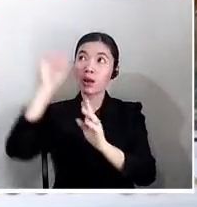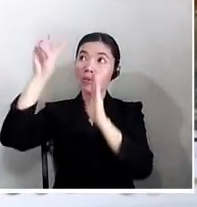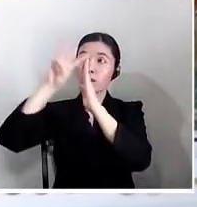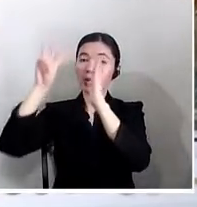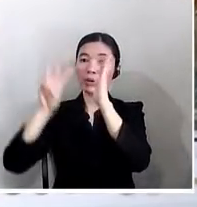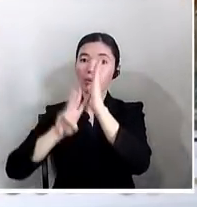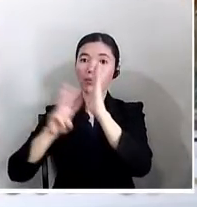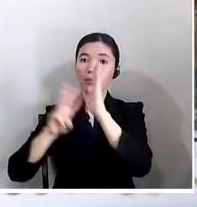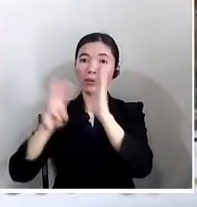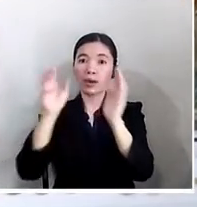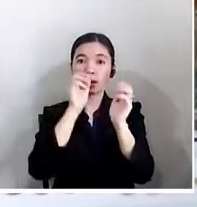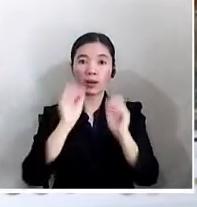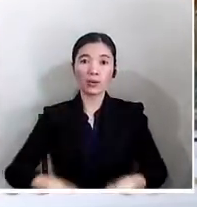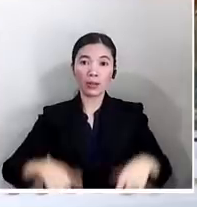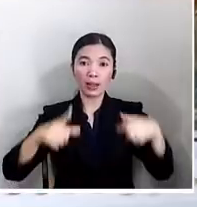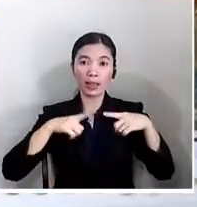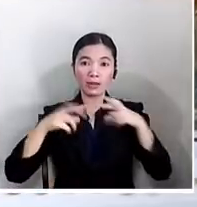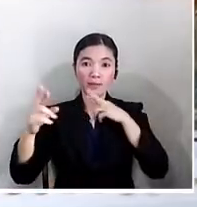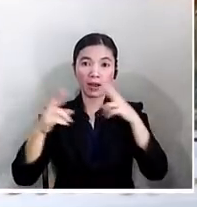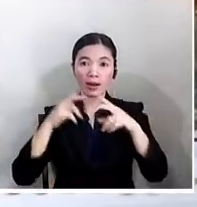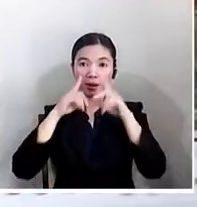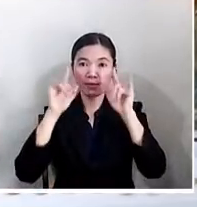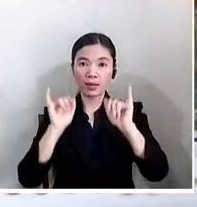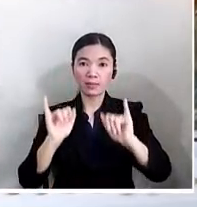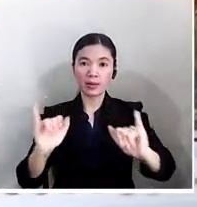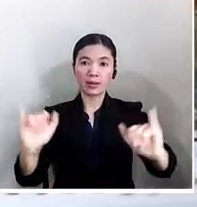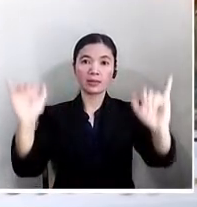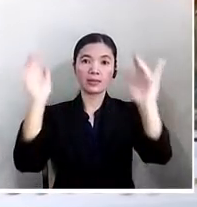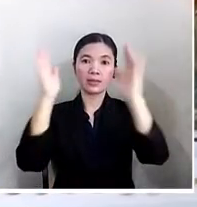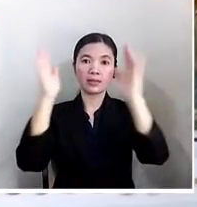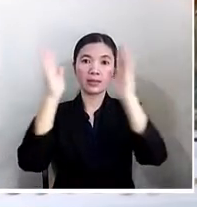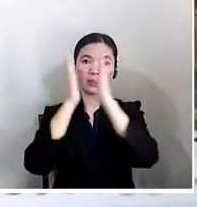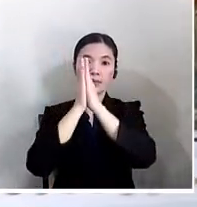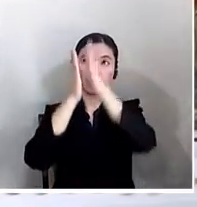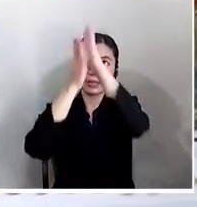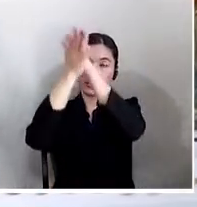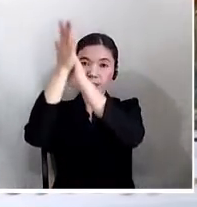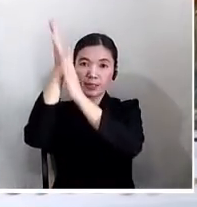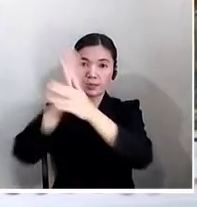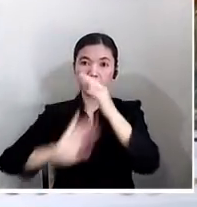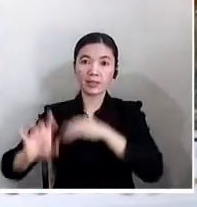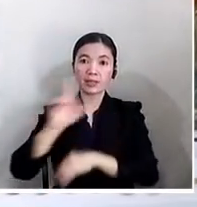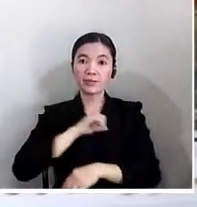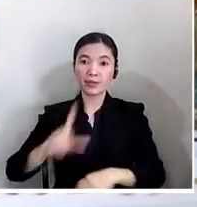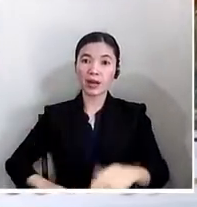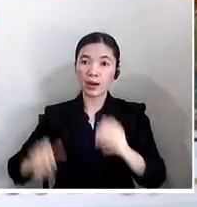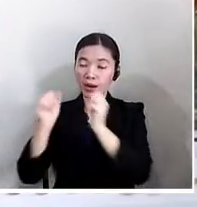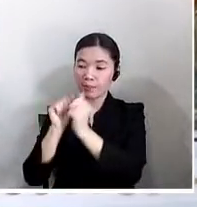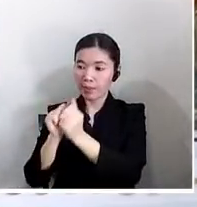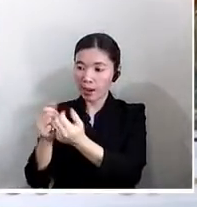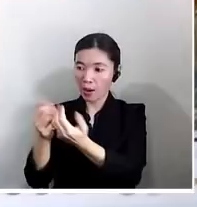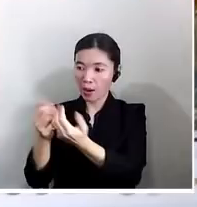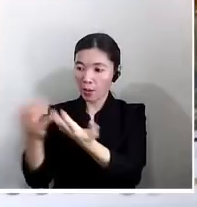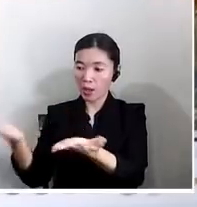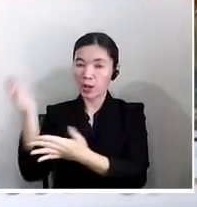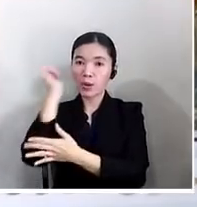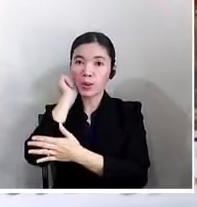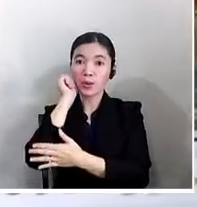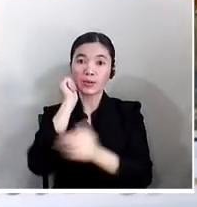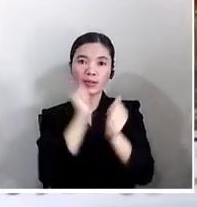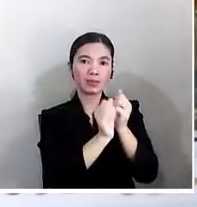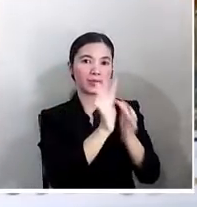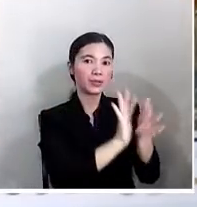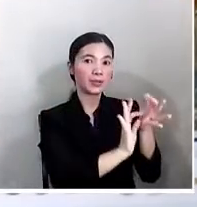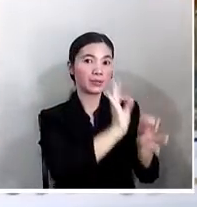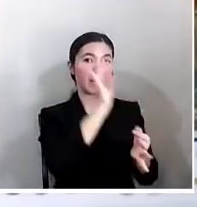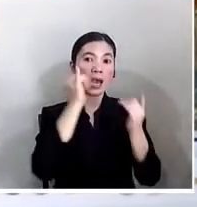and reign forever and ever. Amen. The peace of the Lord be with you always. And with your spirit. Let us